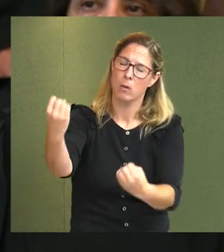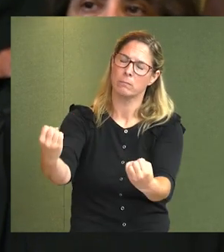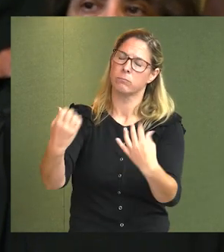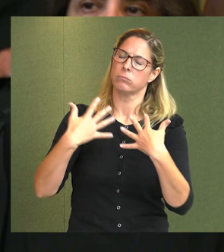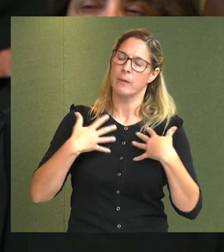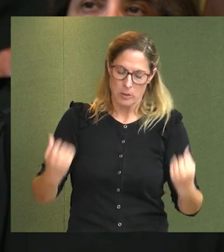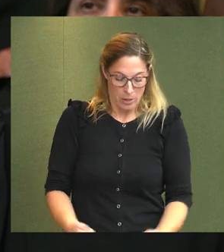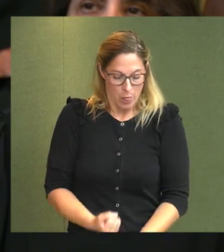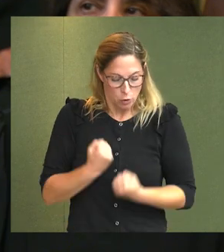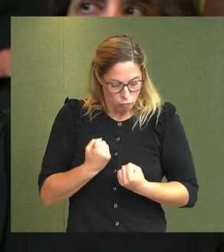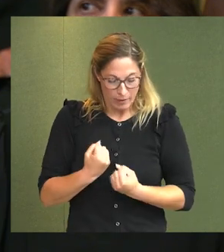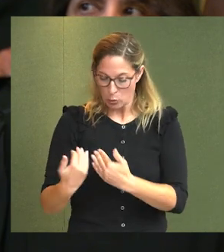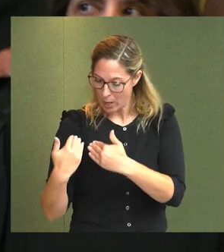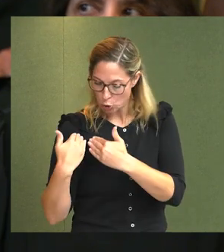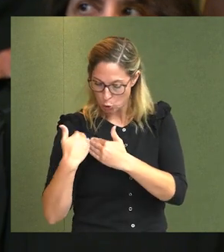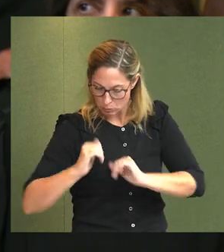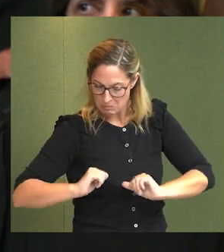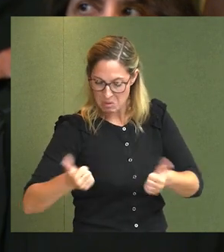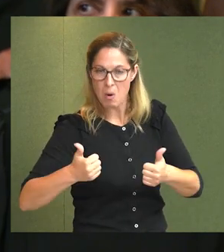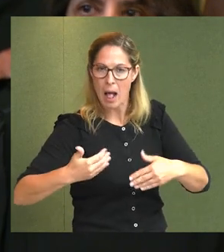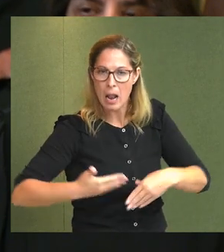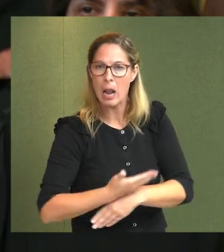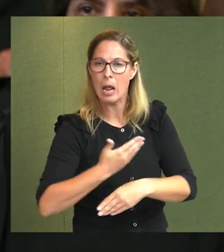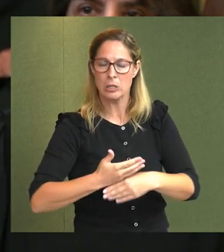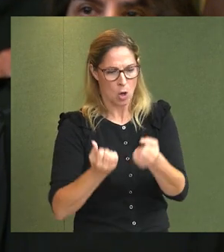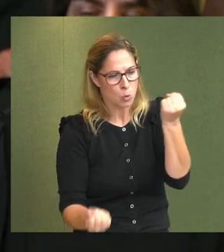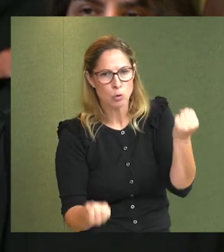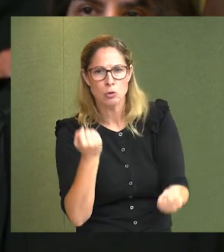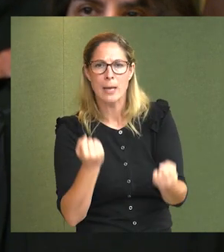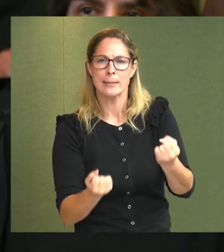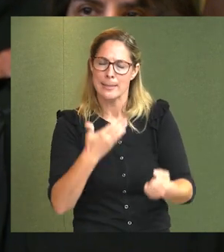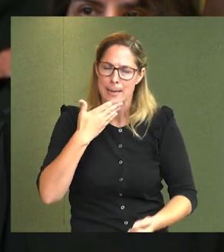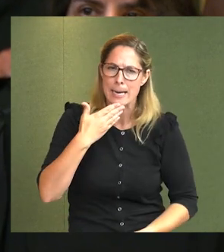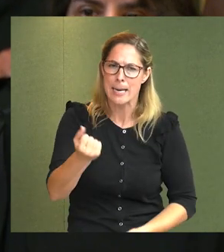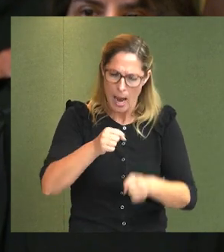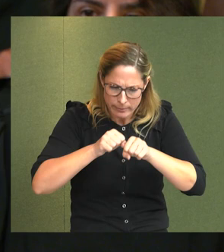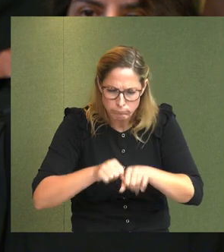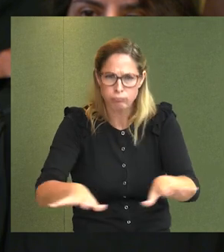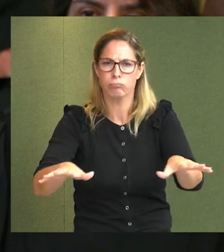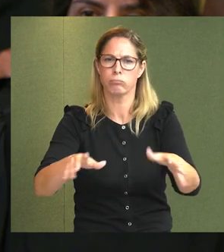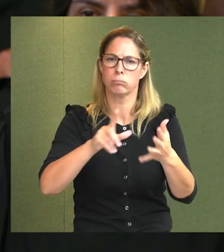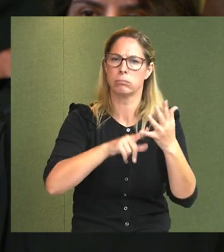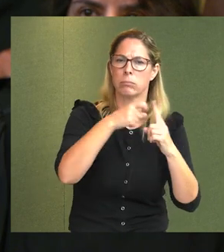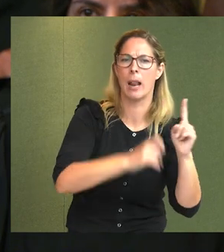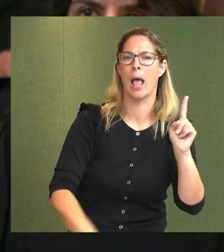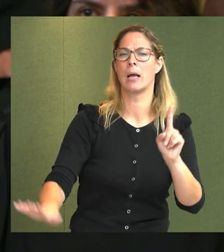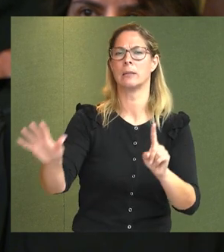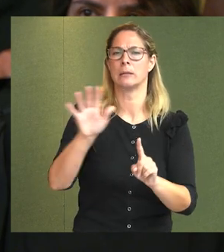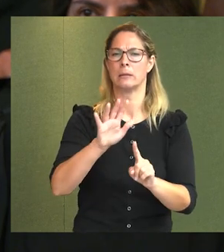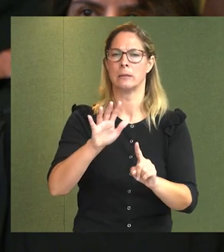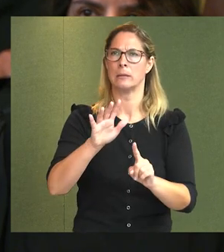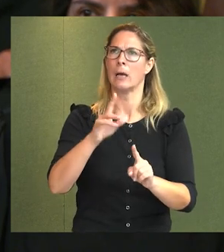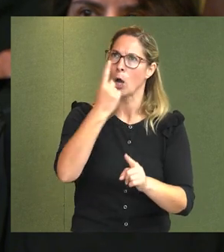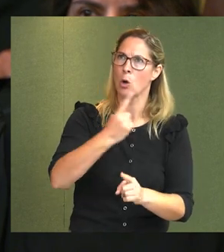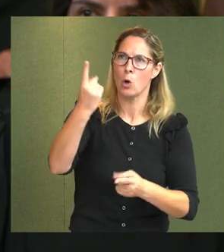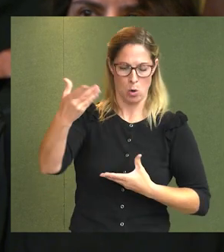well, so that justice and kindness may dwell in our land. May God's peace be in our hearts, so that every community